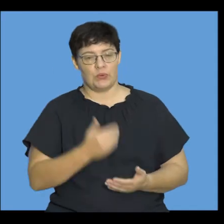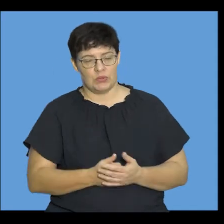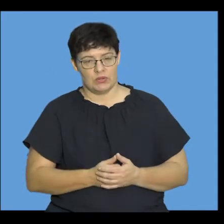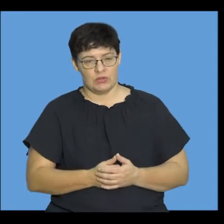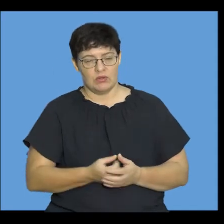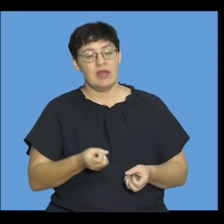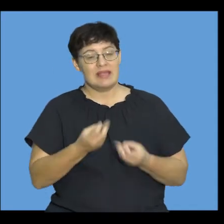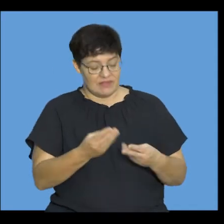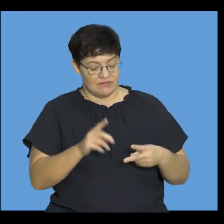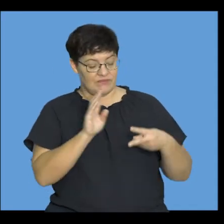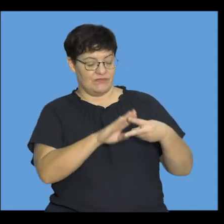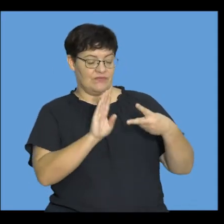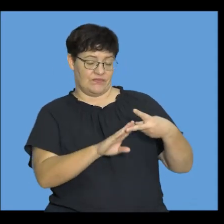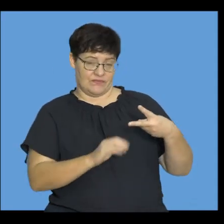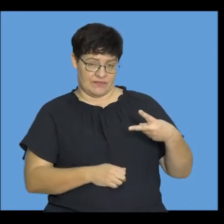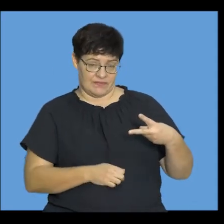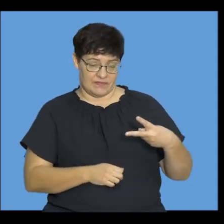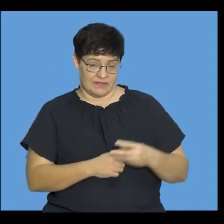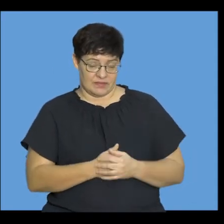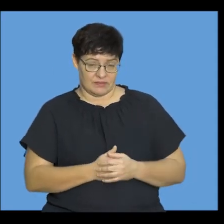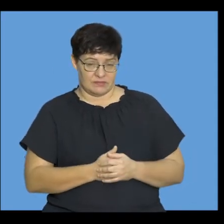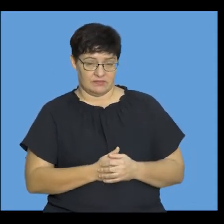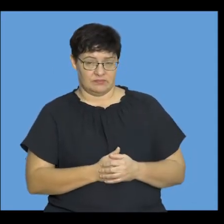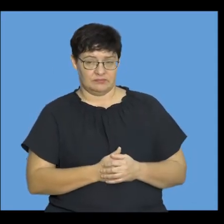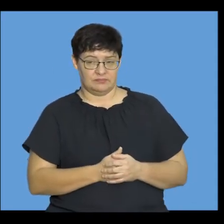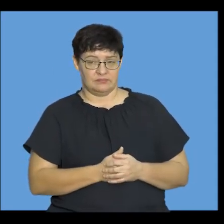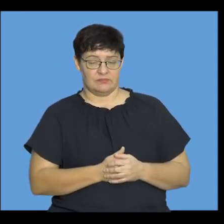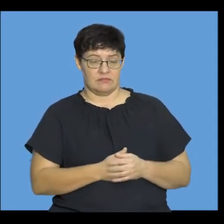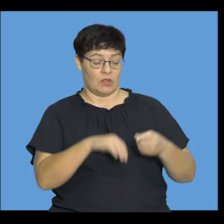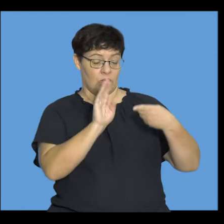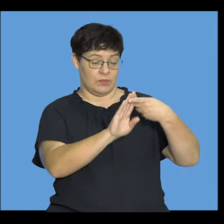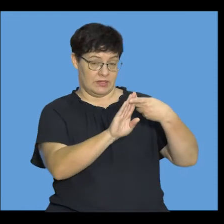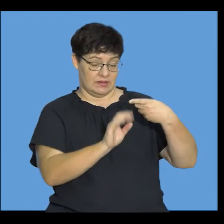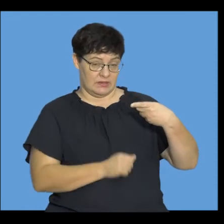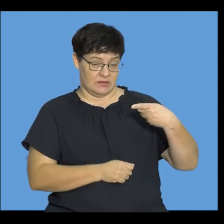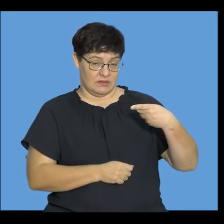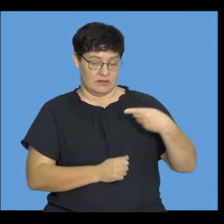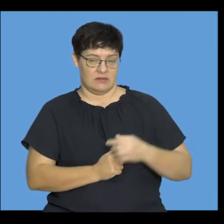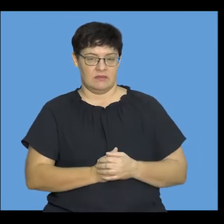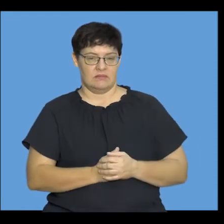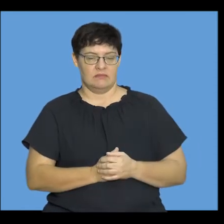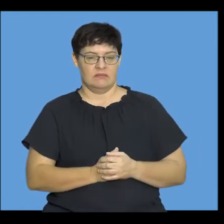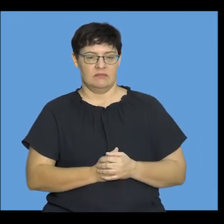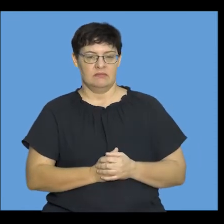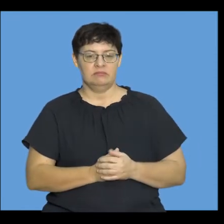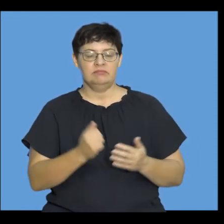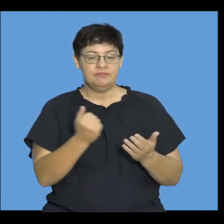out of cash? Provide at least 2 points. Okay, let's look at it.